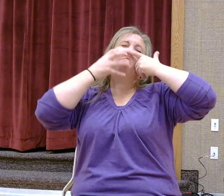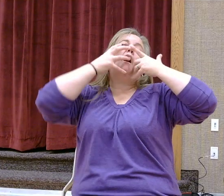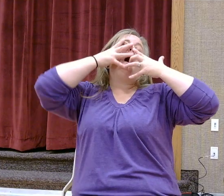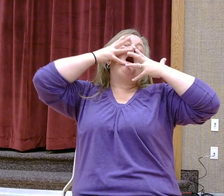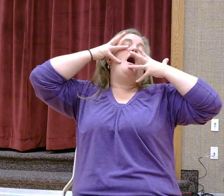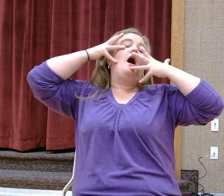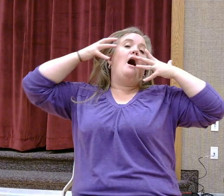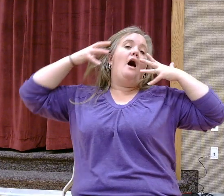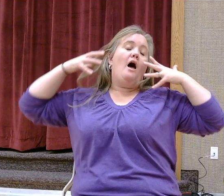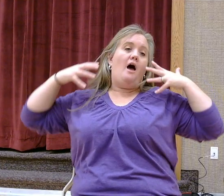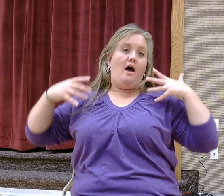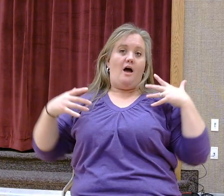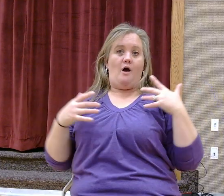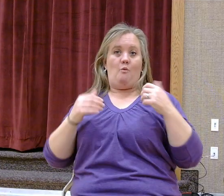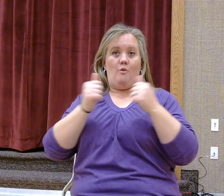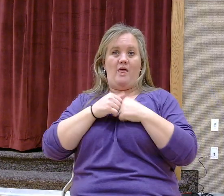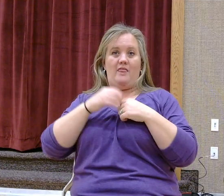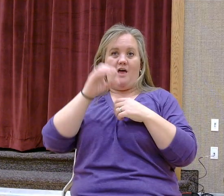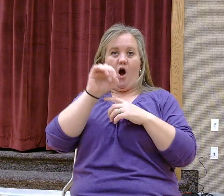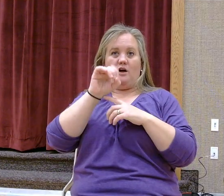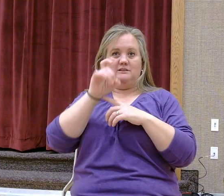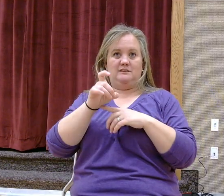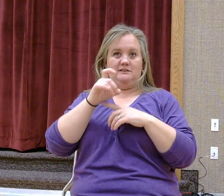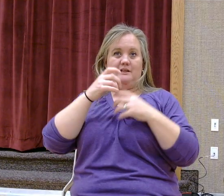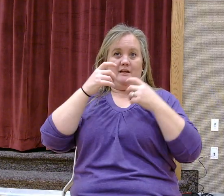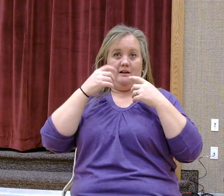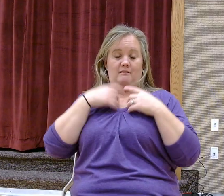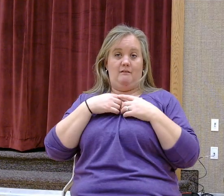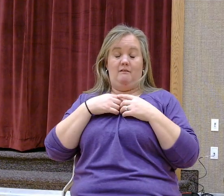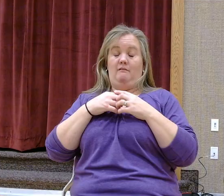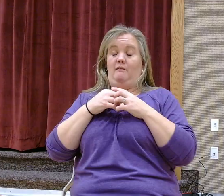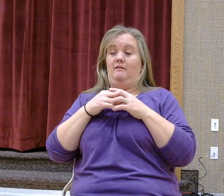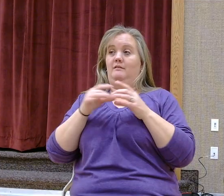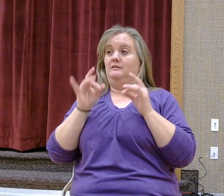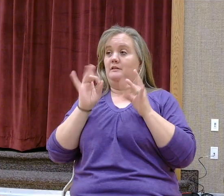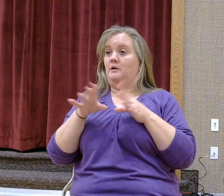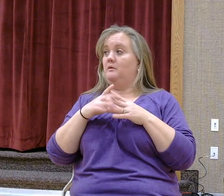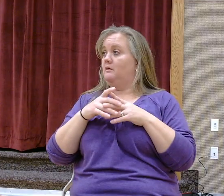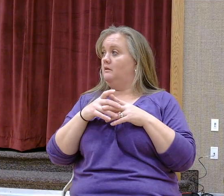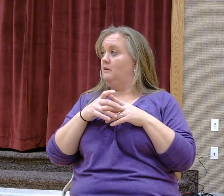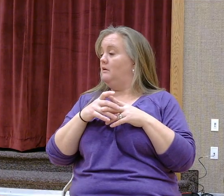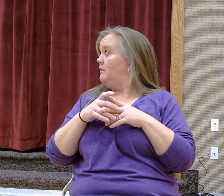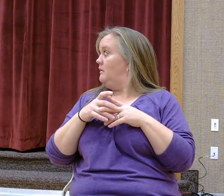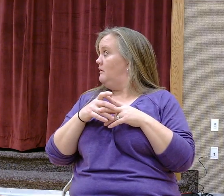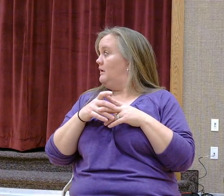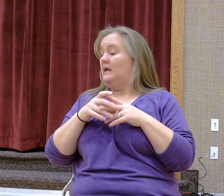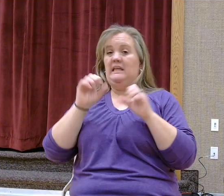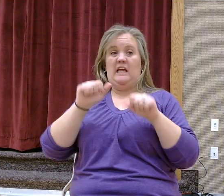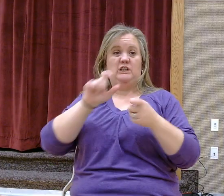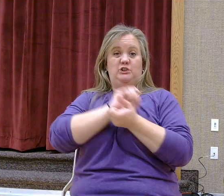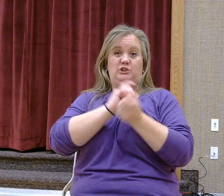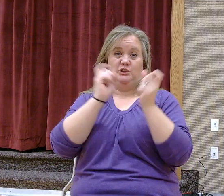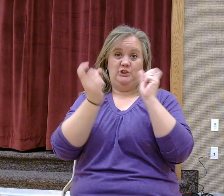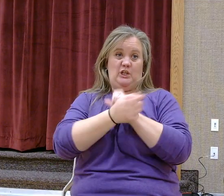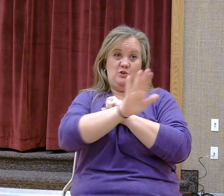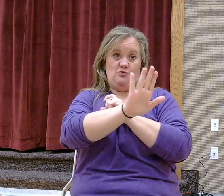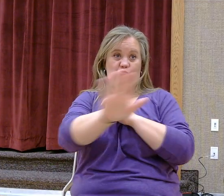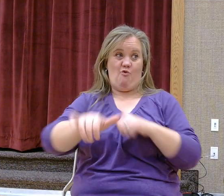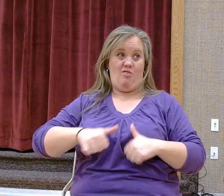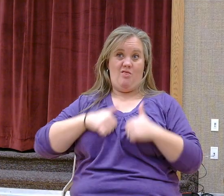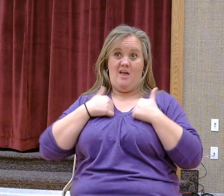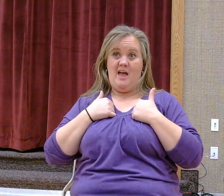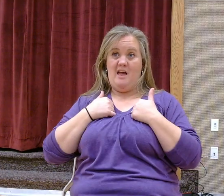so burns are not fun to take care of, and they're pretty serious, and they can be pretty life altering. Yes. So